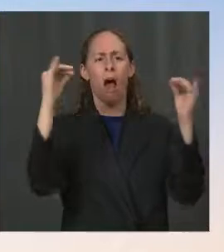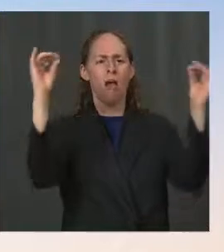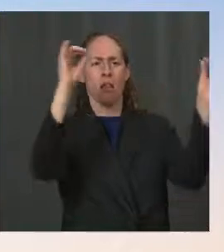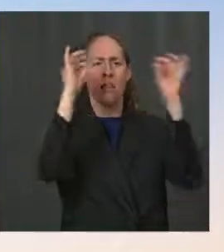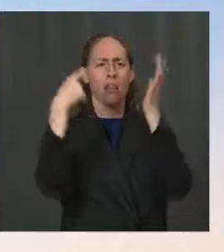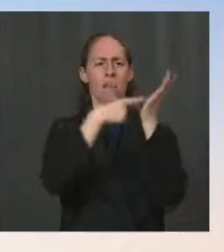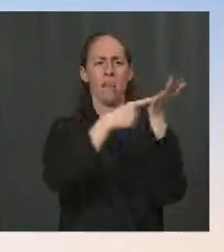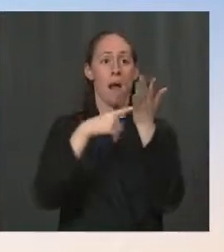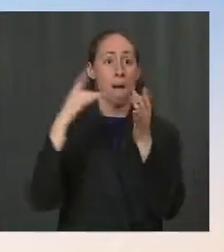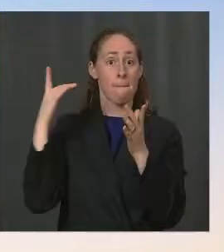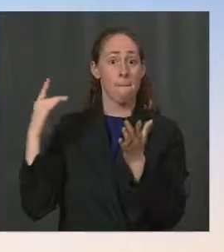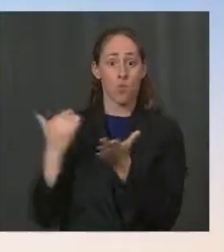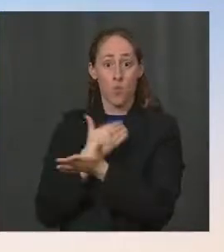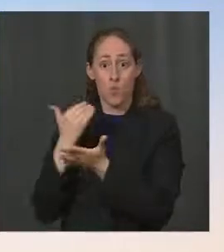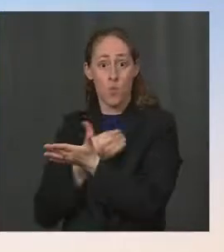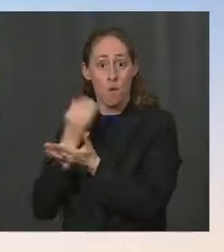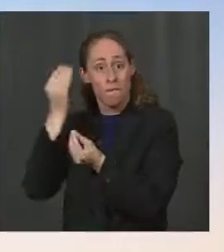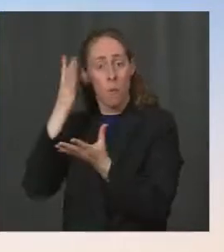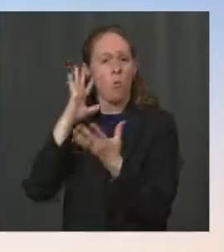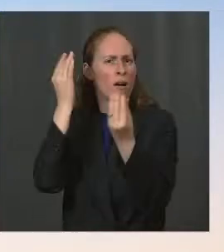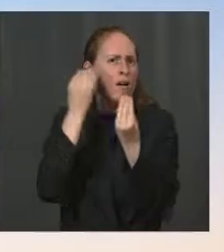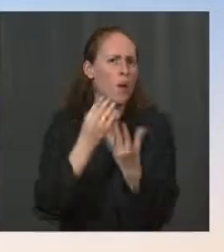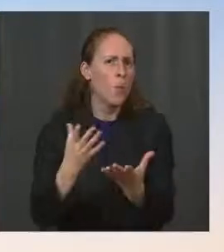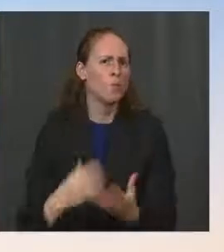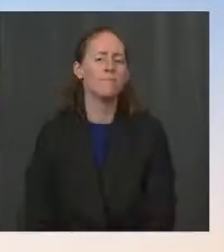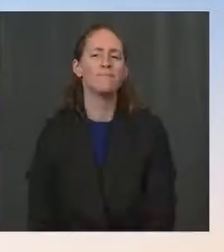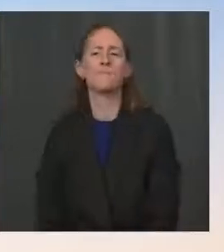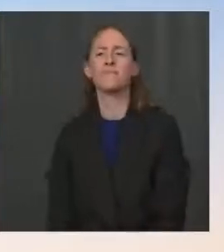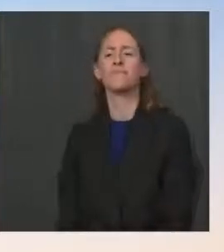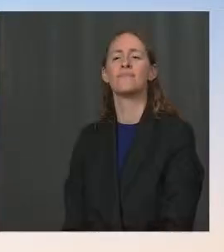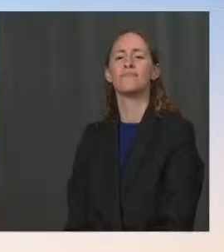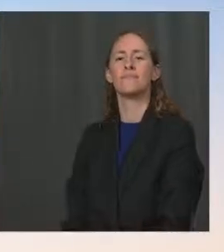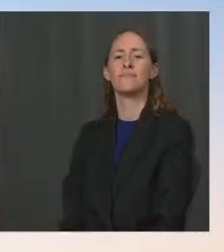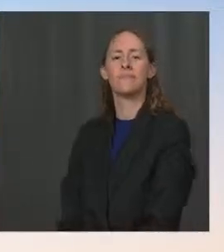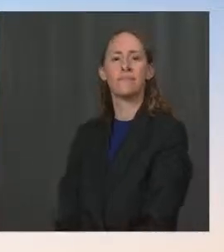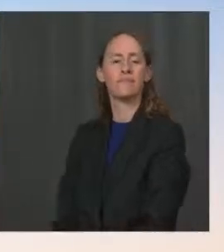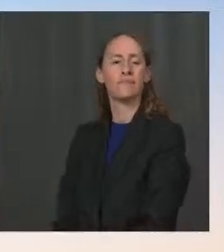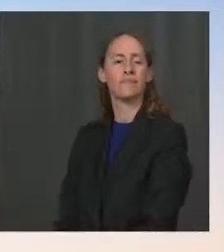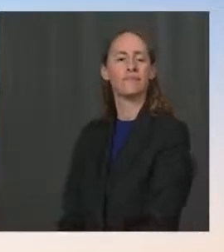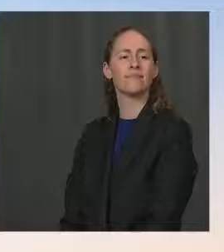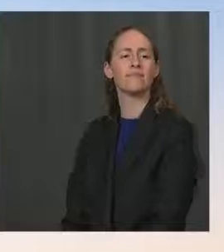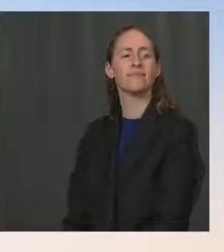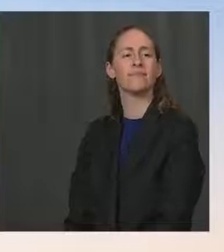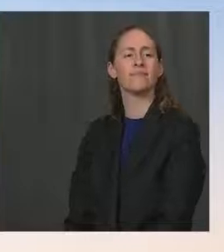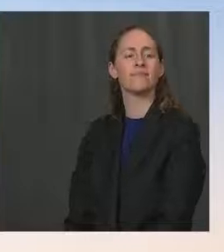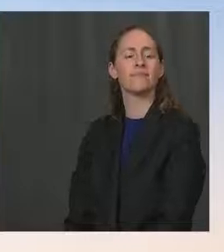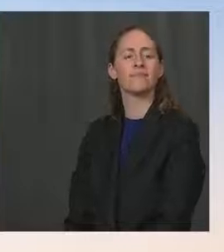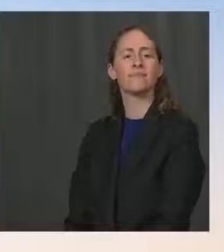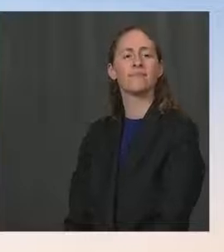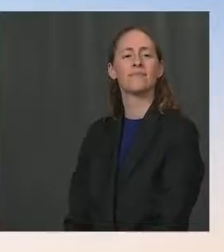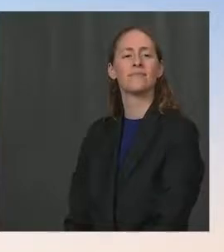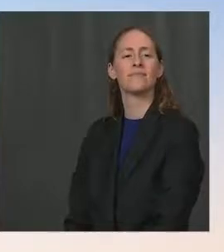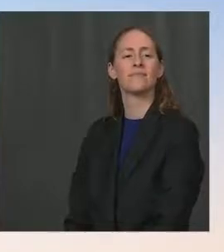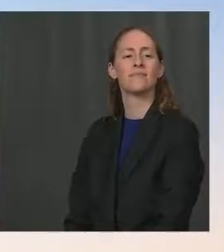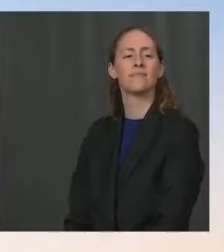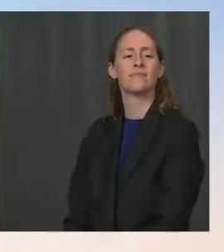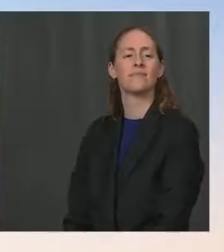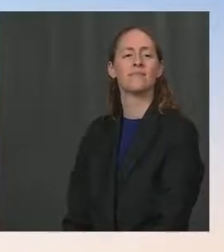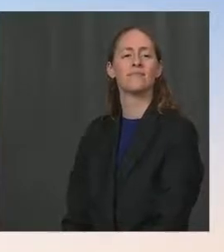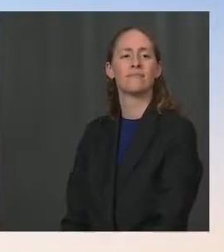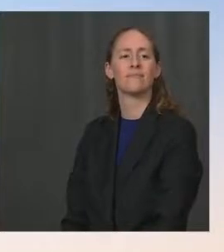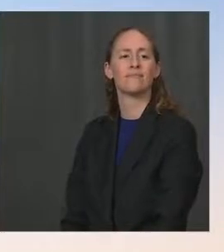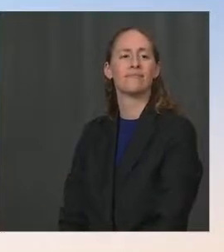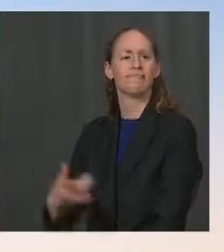established. You've talked about this a little bit, others have as well, but there are, of course, concerns among lawmakers, experts who've tracked this, who say